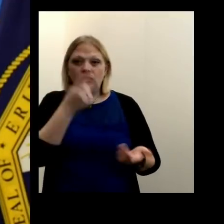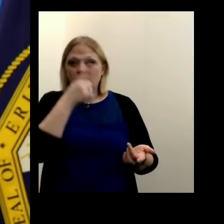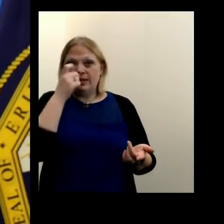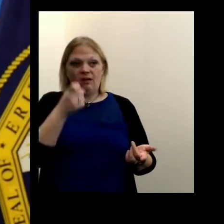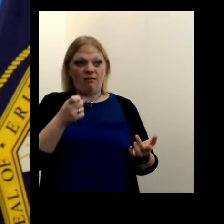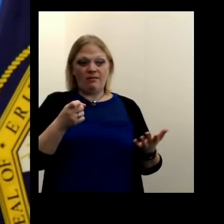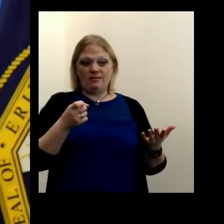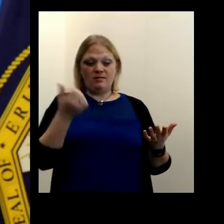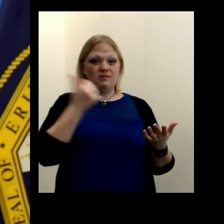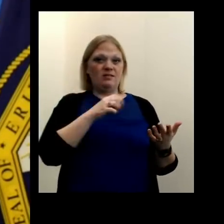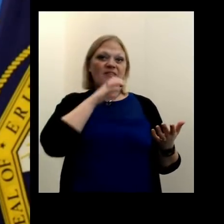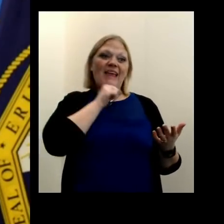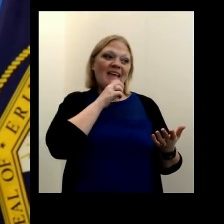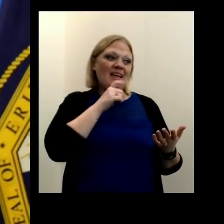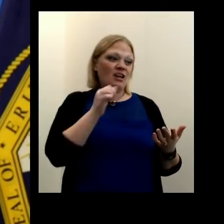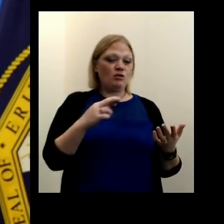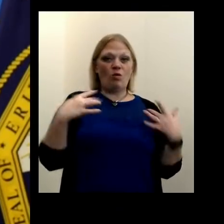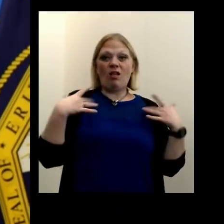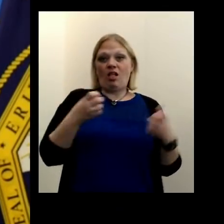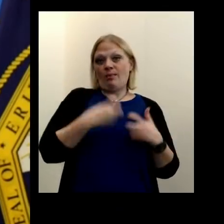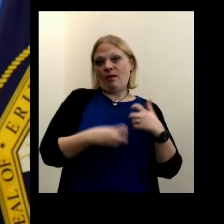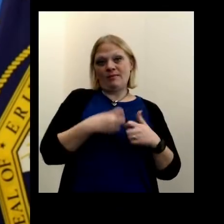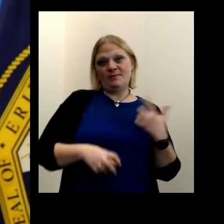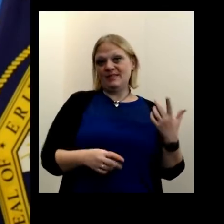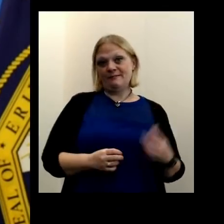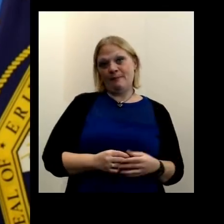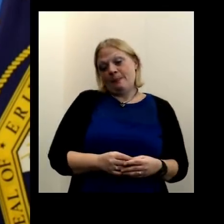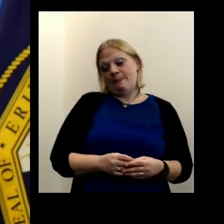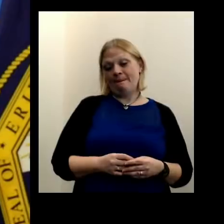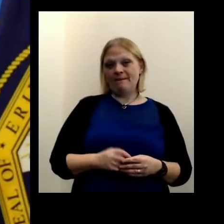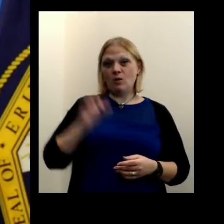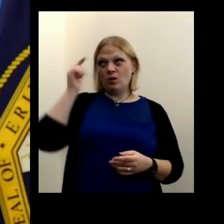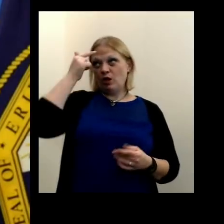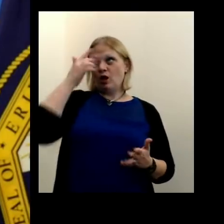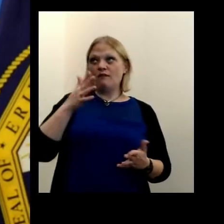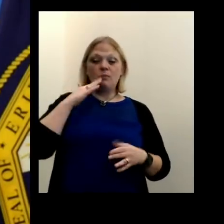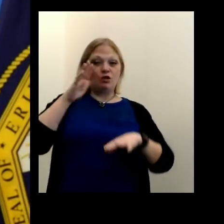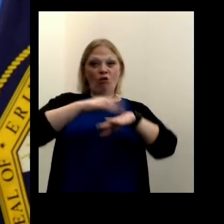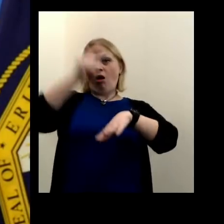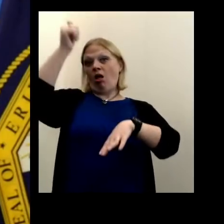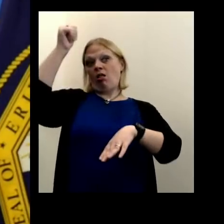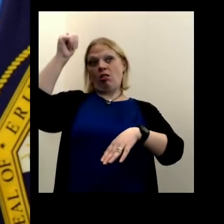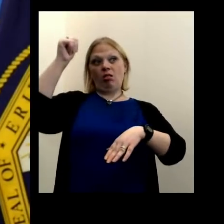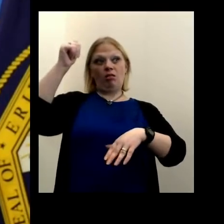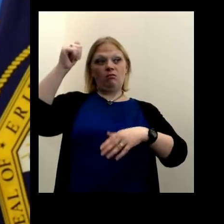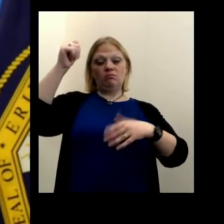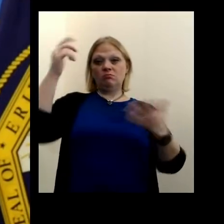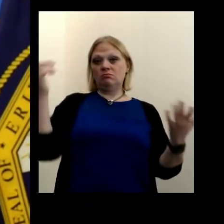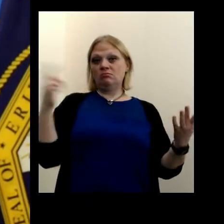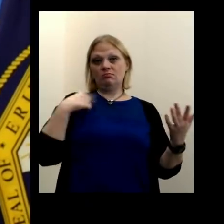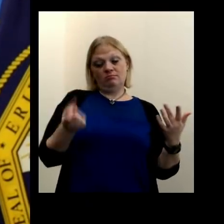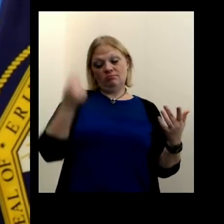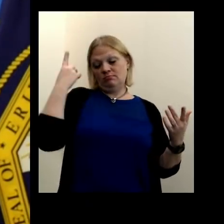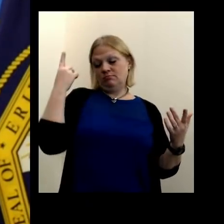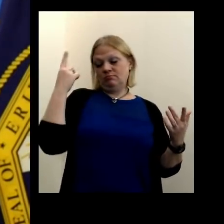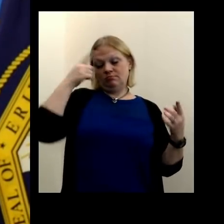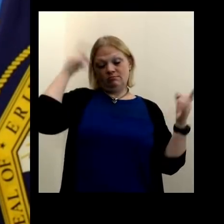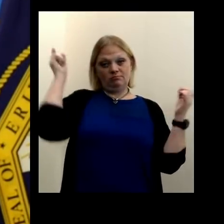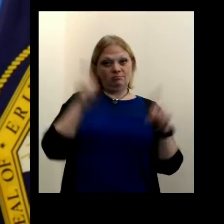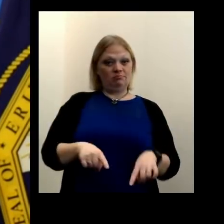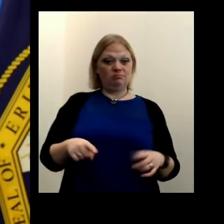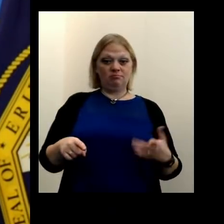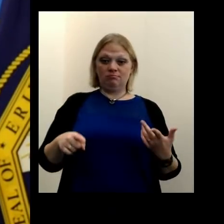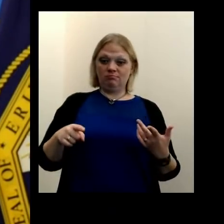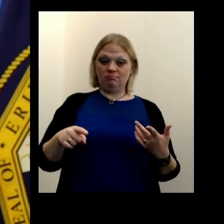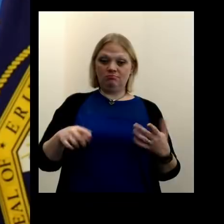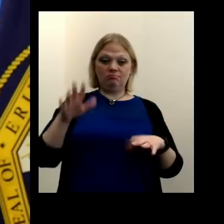any age or comorbidity issues they may have. So the governor has put the call out. I understand and agree with him. The call